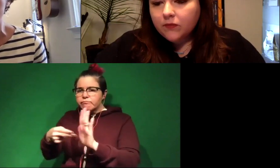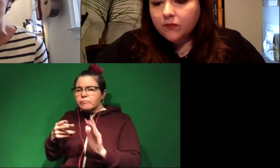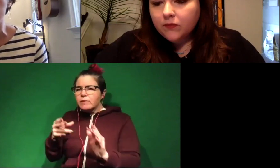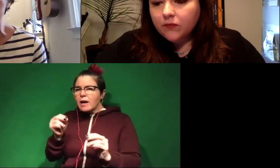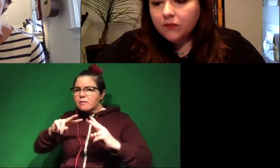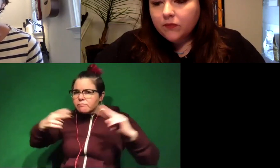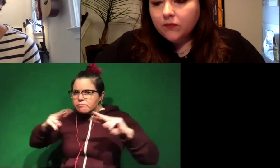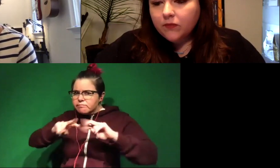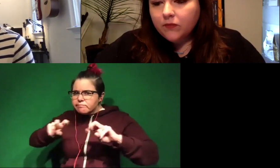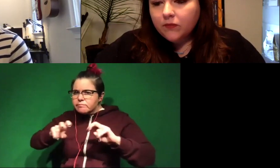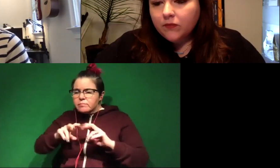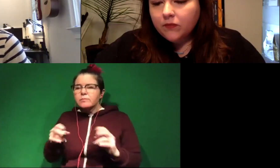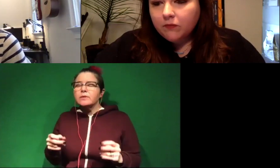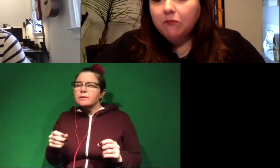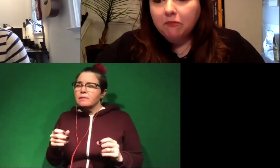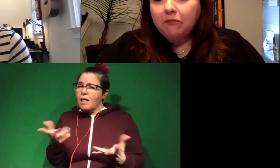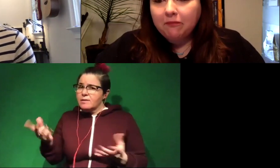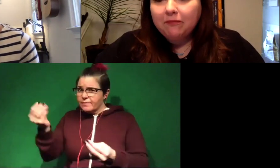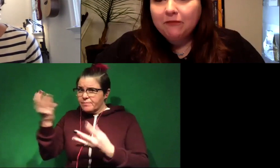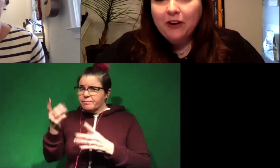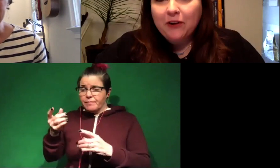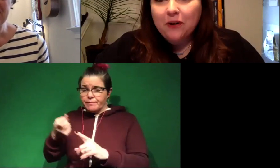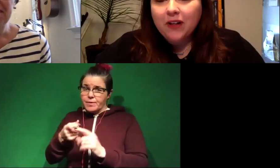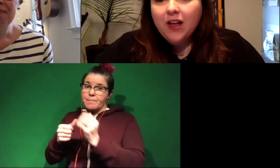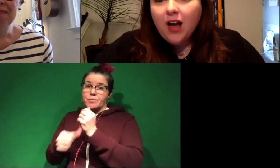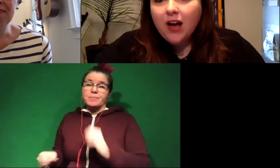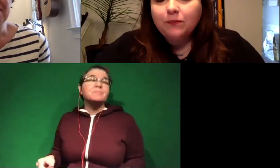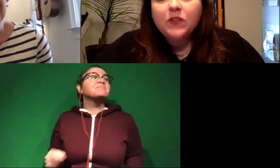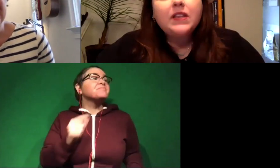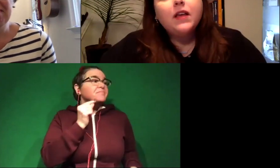lot of information you can get from poop. Very cool.